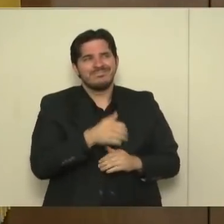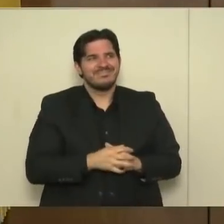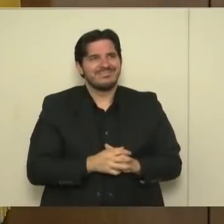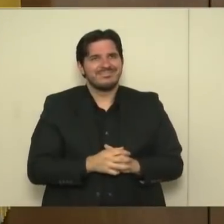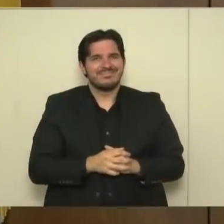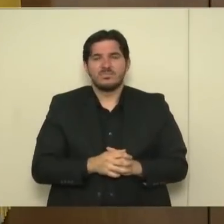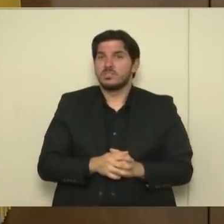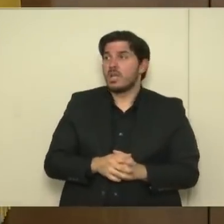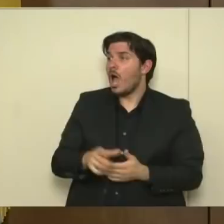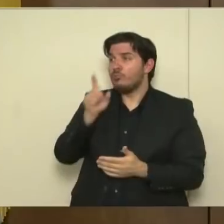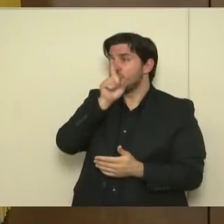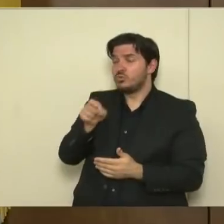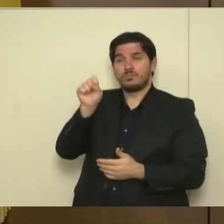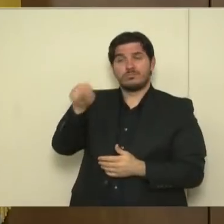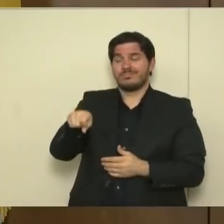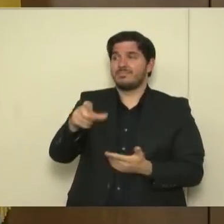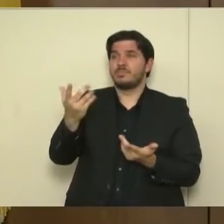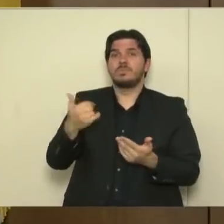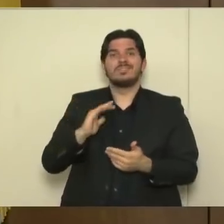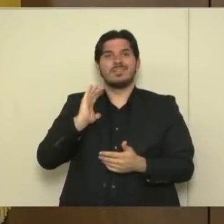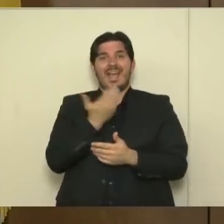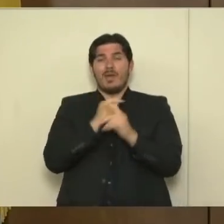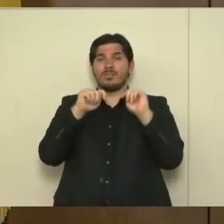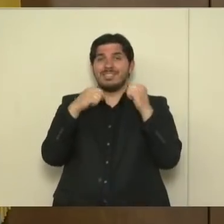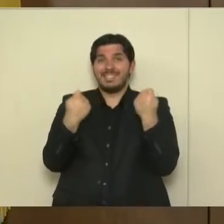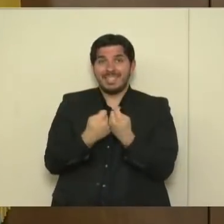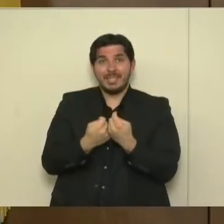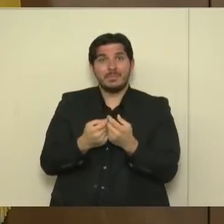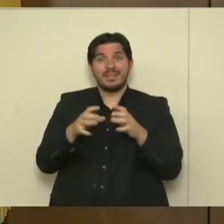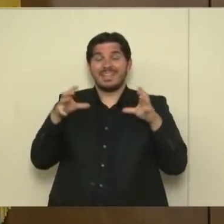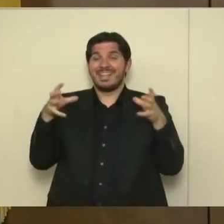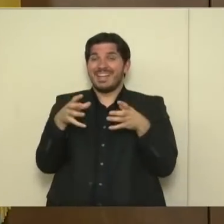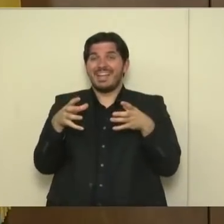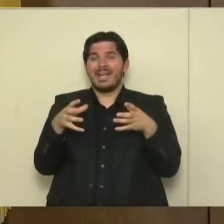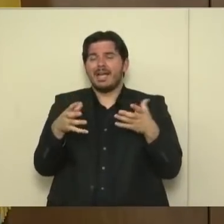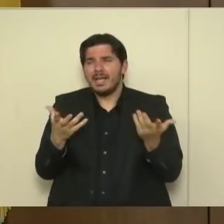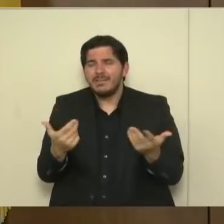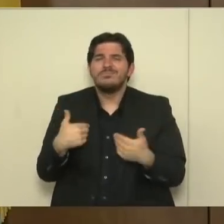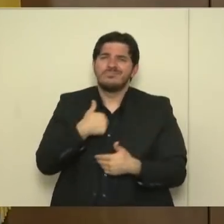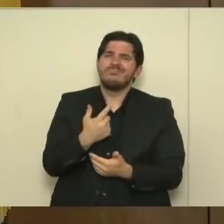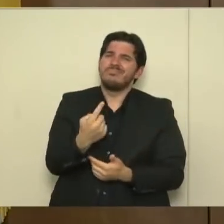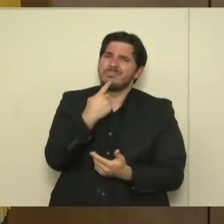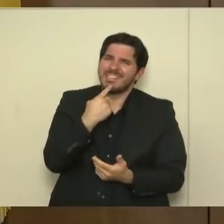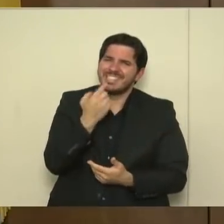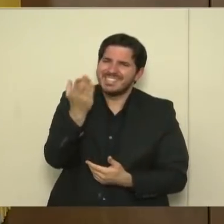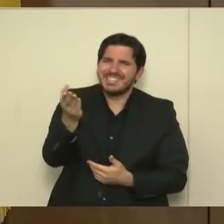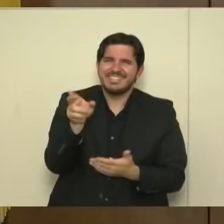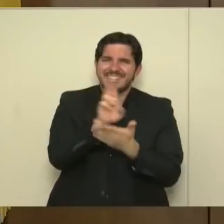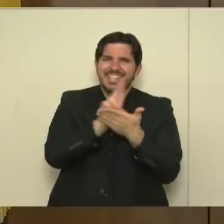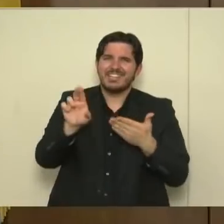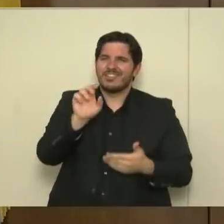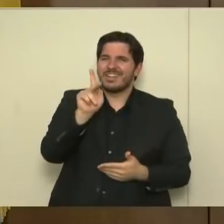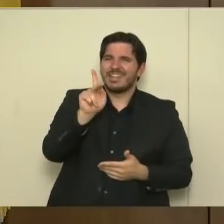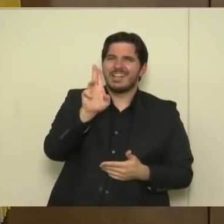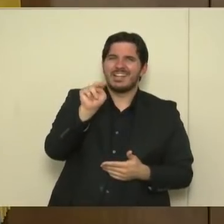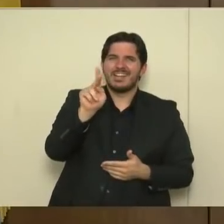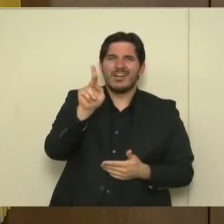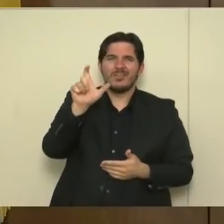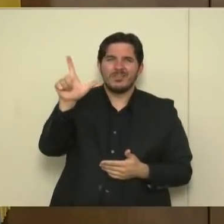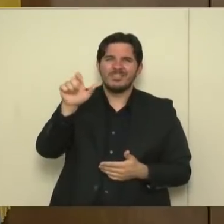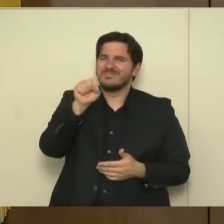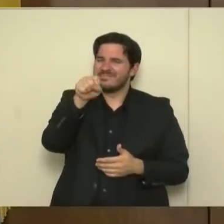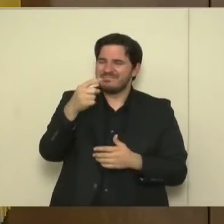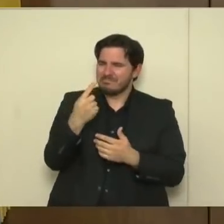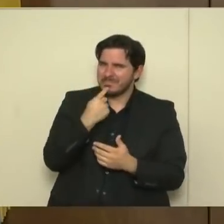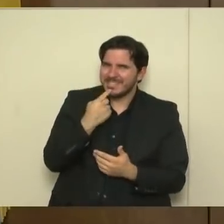can tell you unequivocally that our team is missing Secretary Kunkel. And I also want to